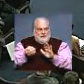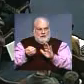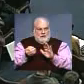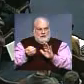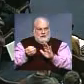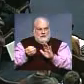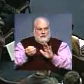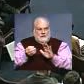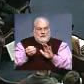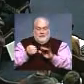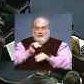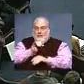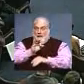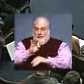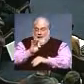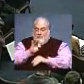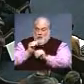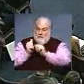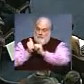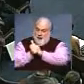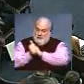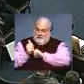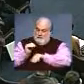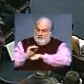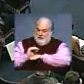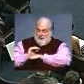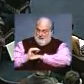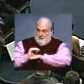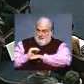If this moratorium passes tonight,